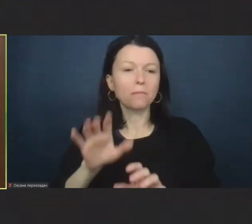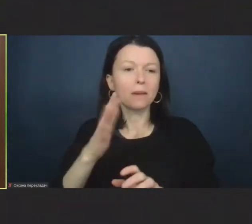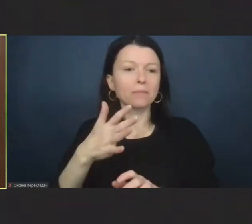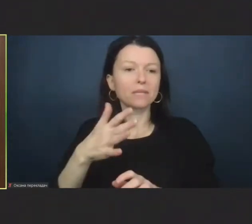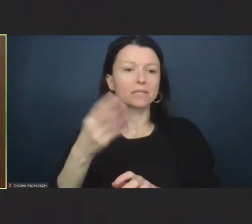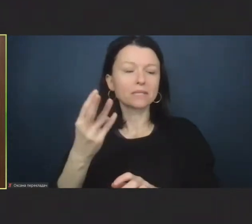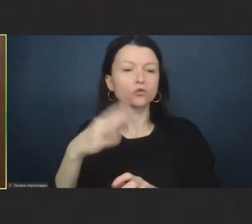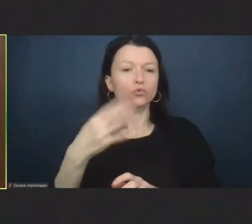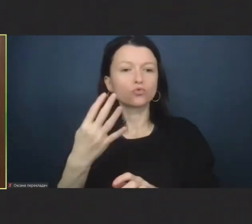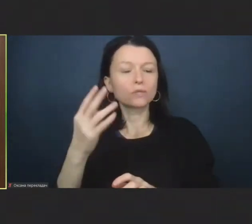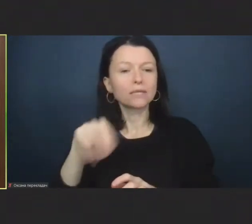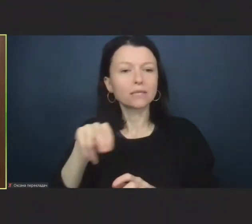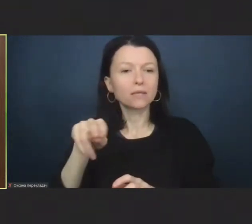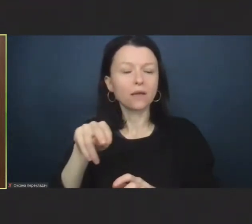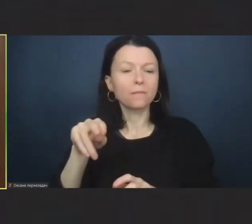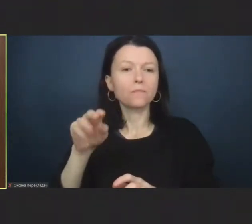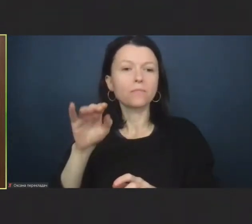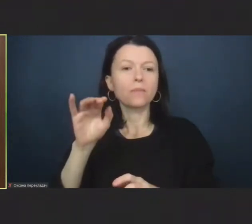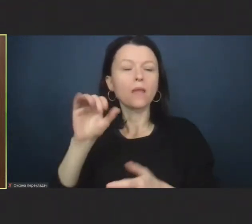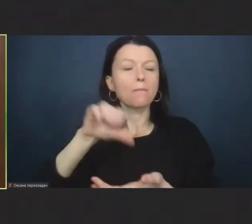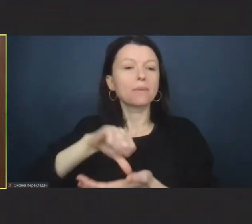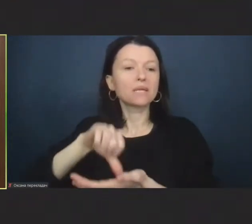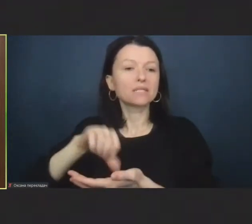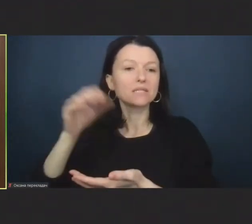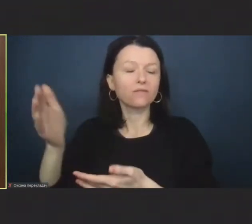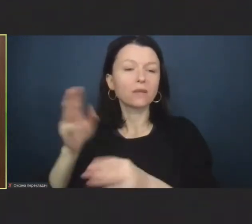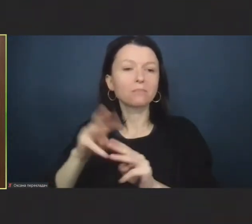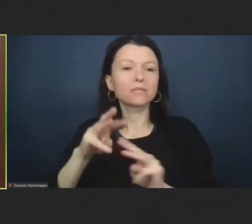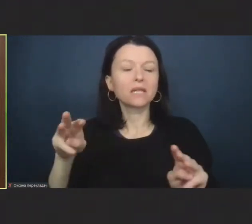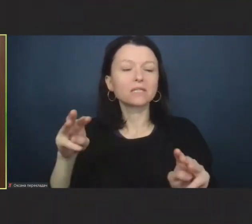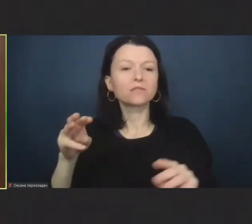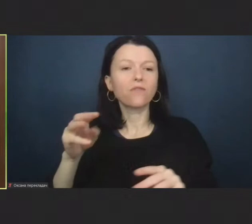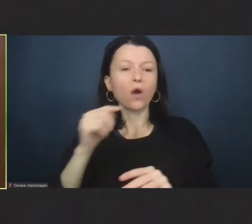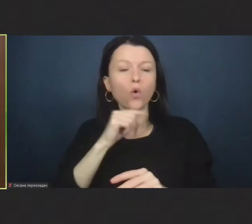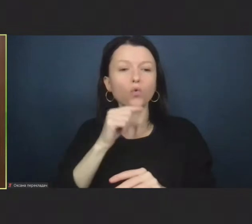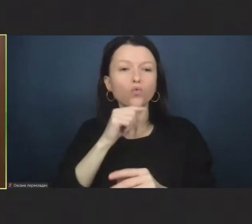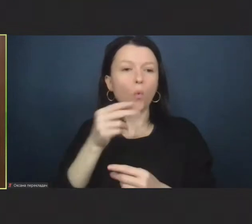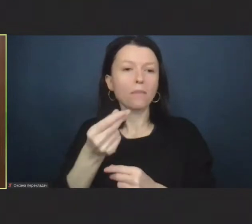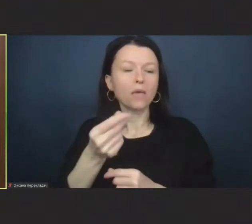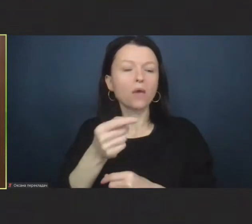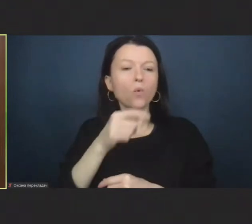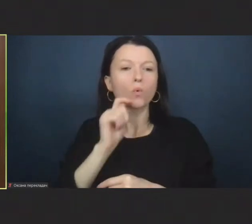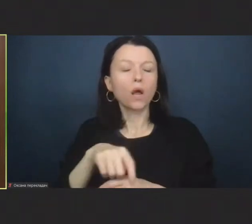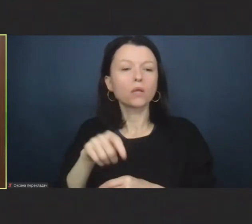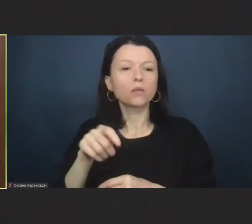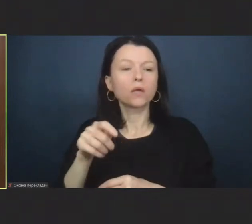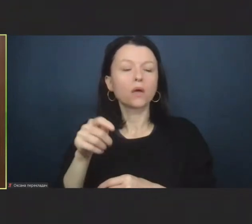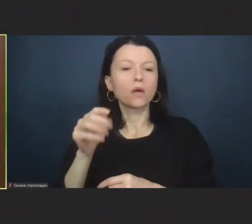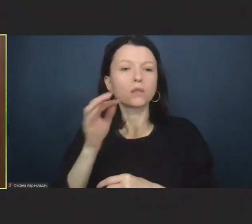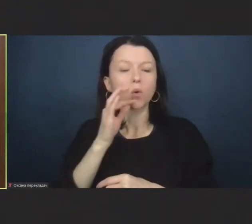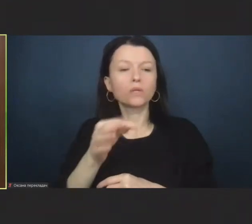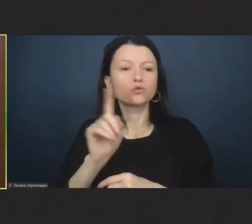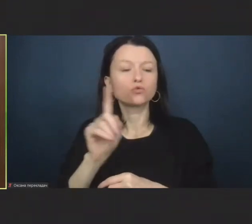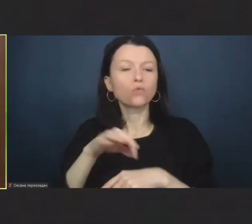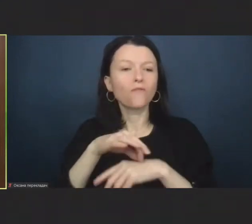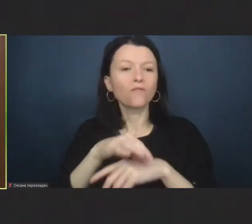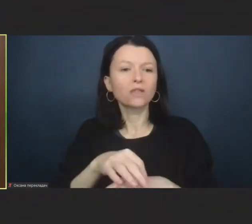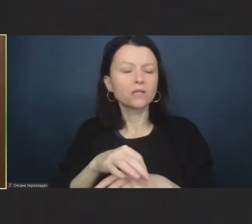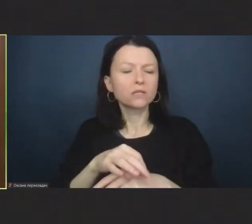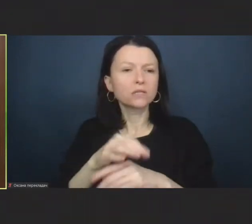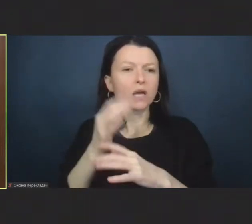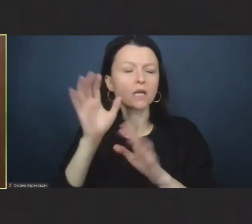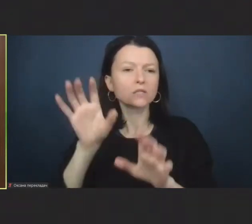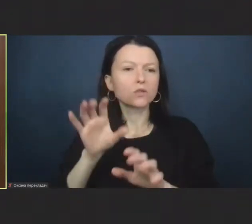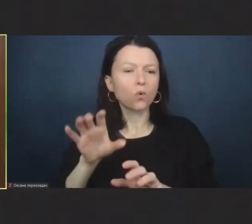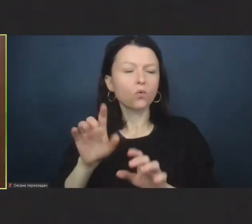the 5344 legislation bill in itself, but the representative of the Ministry of